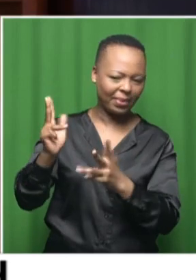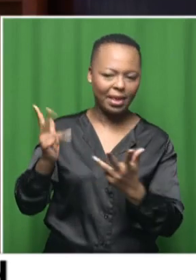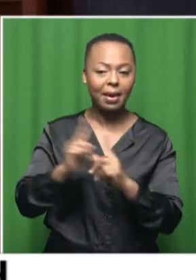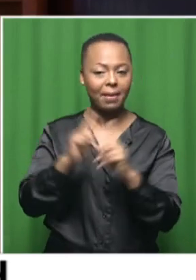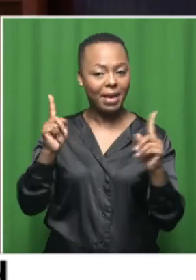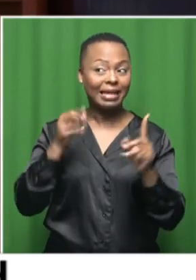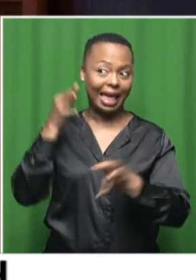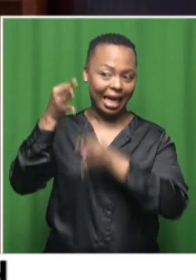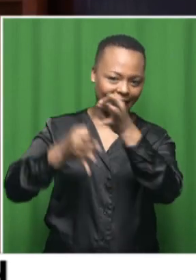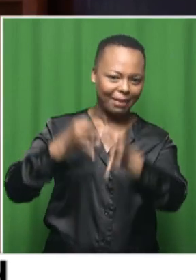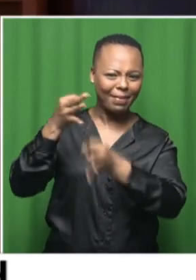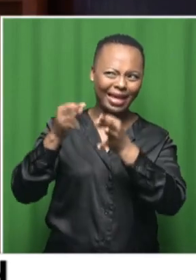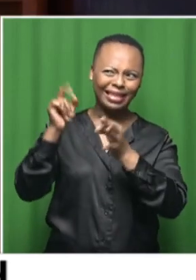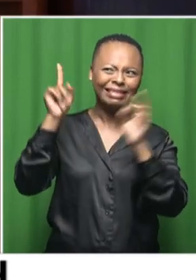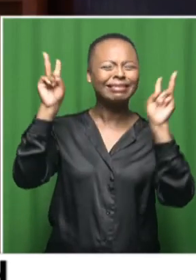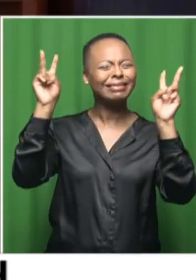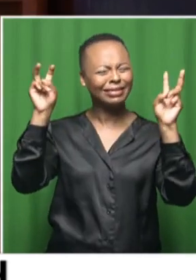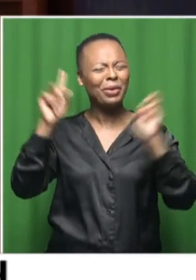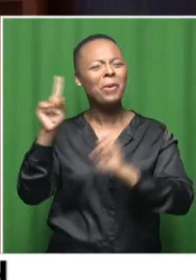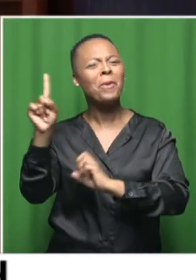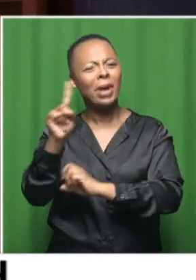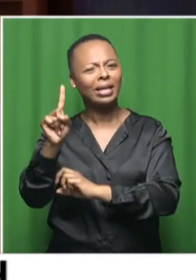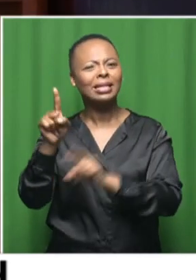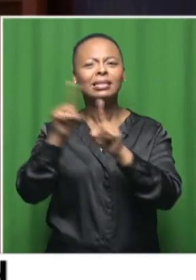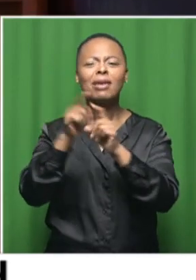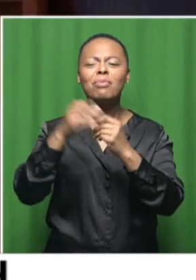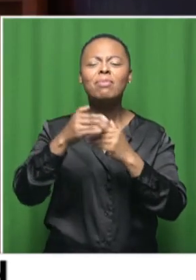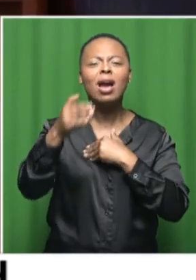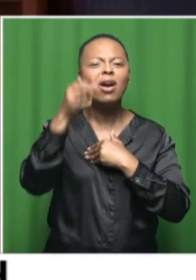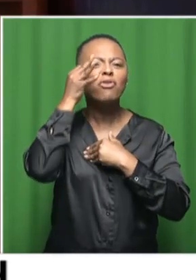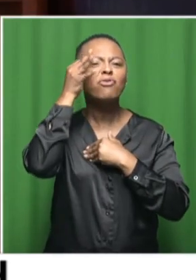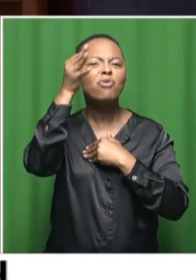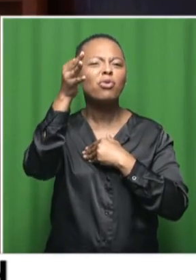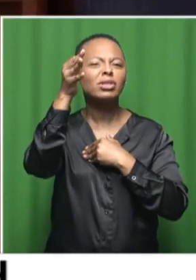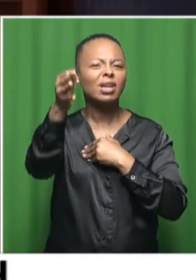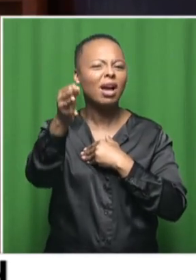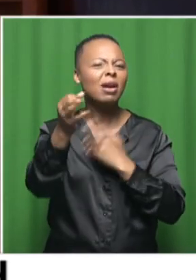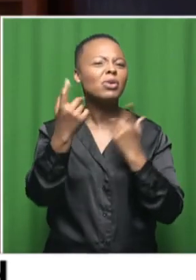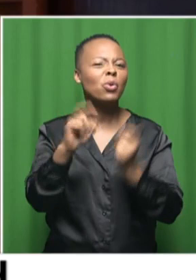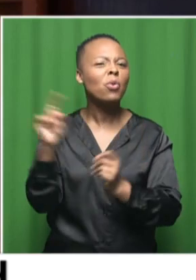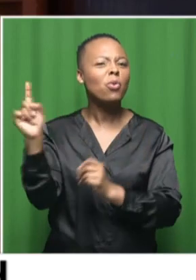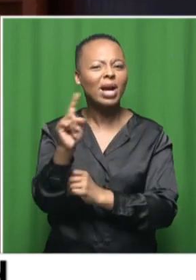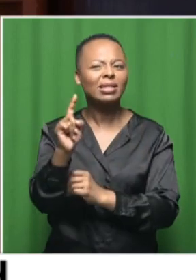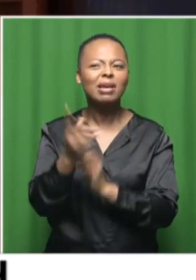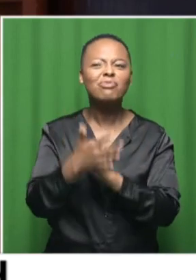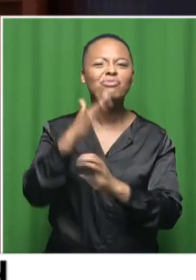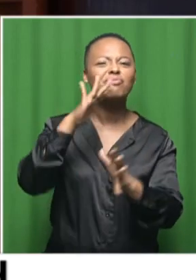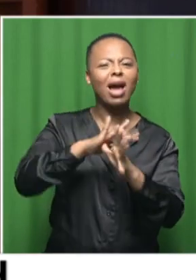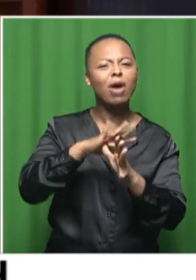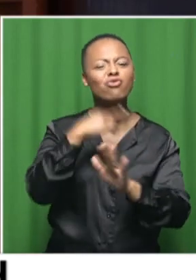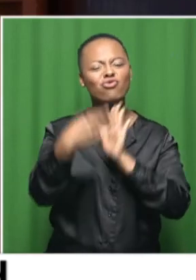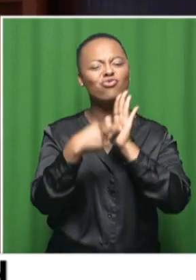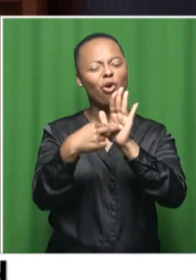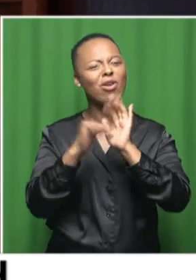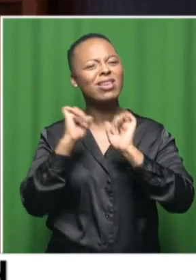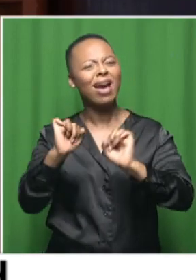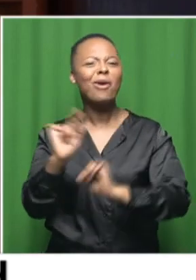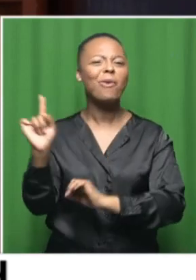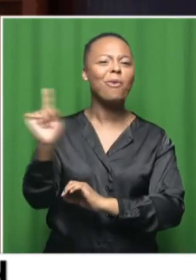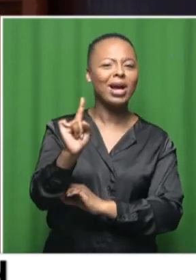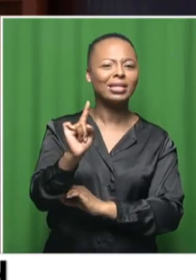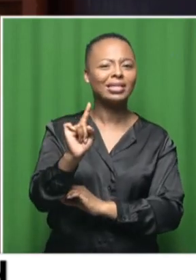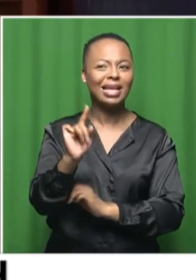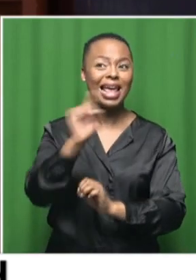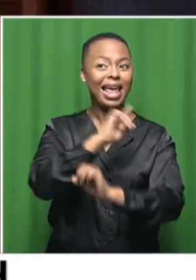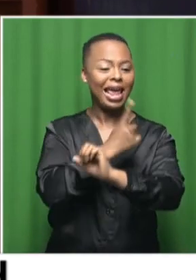this is about and where it's taking us into the future, especially considering our energy woes in this country. But it's not